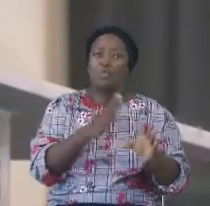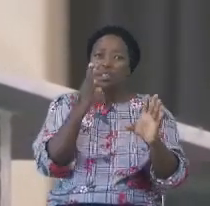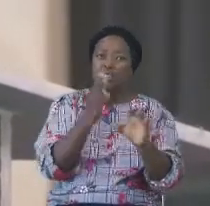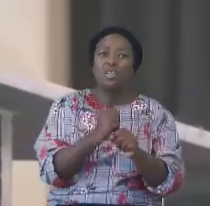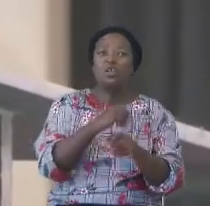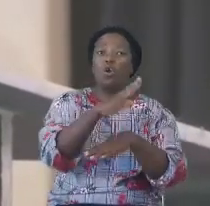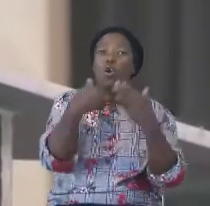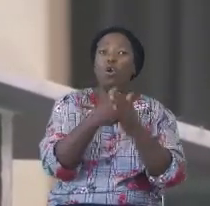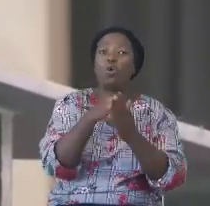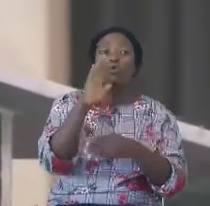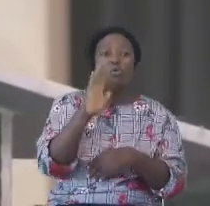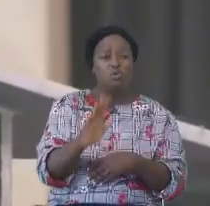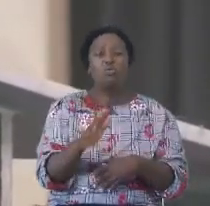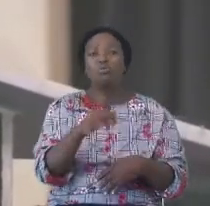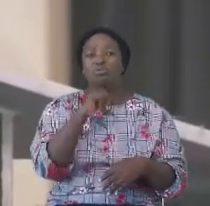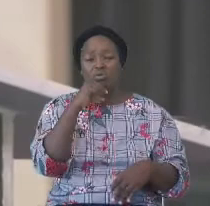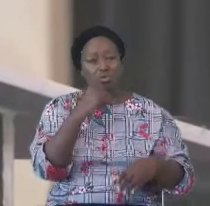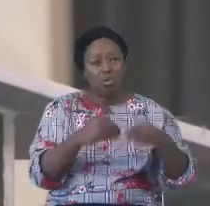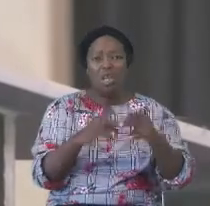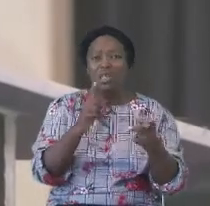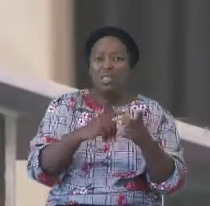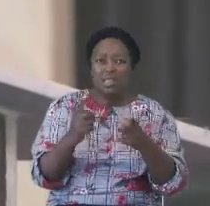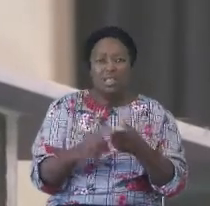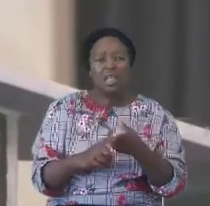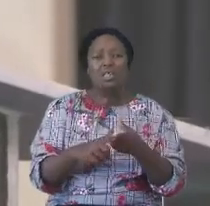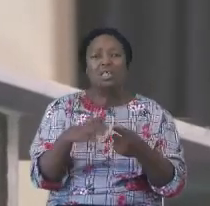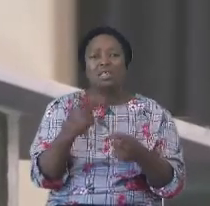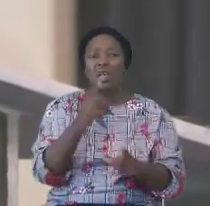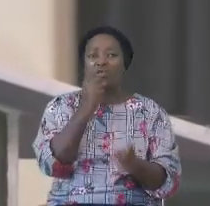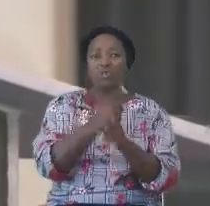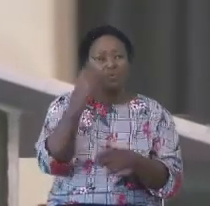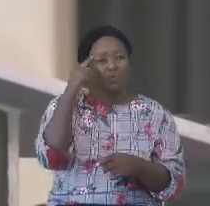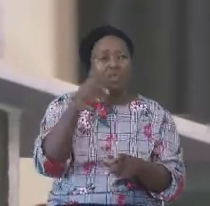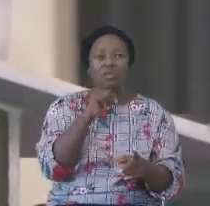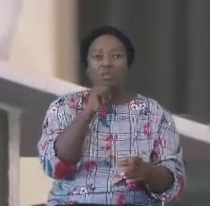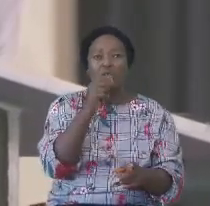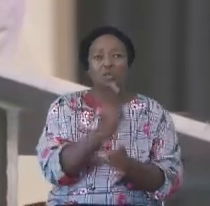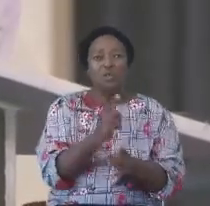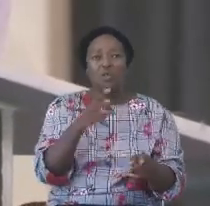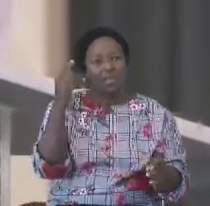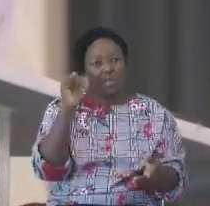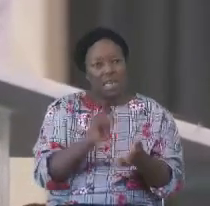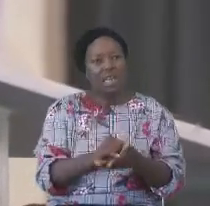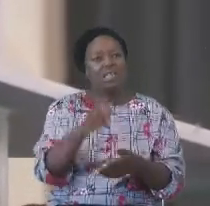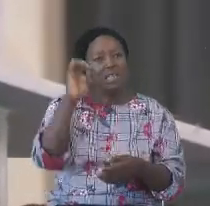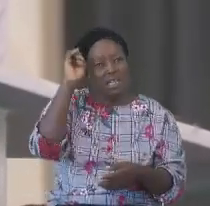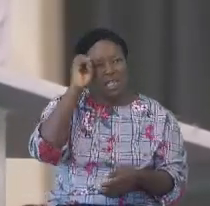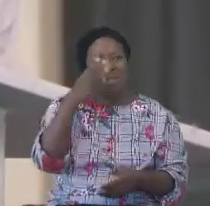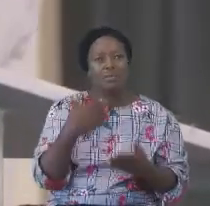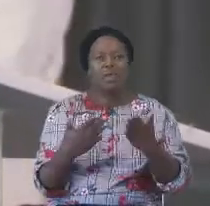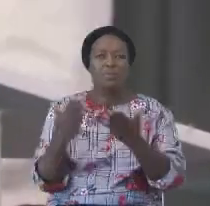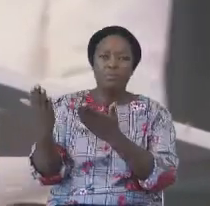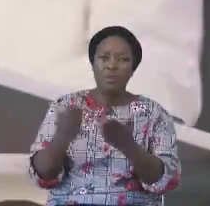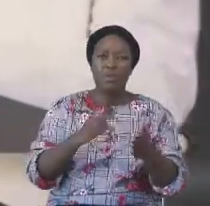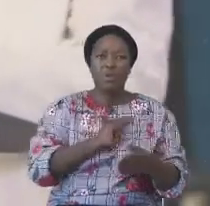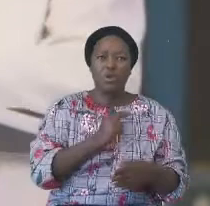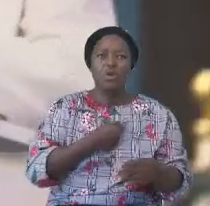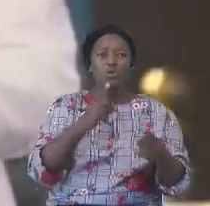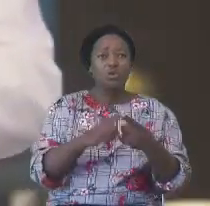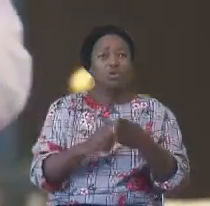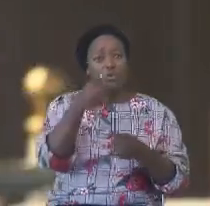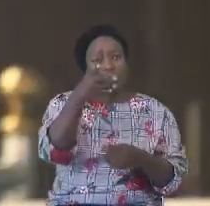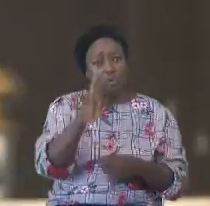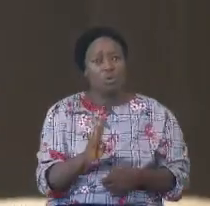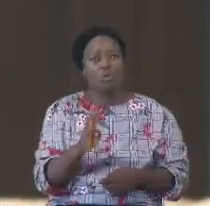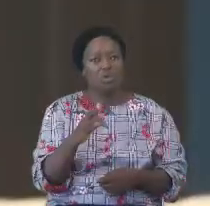your sin. Let me take your punishment. Let me take all your injustice, the just for the unjust, that